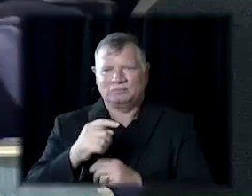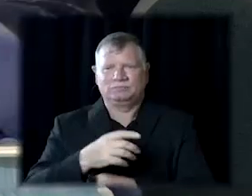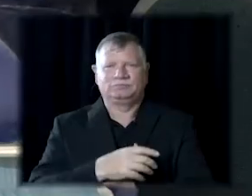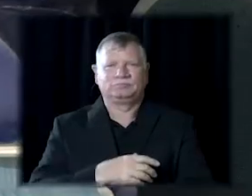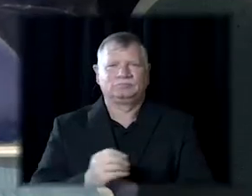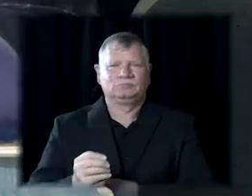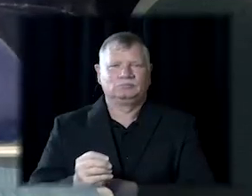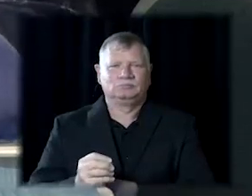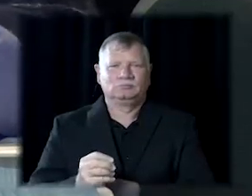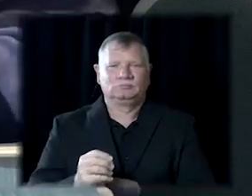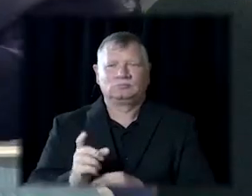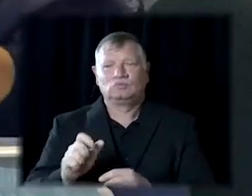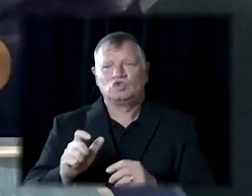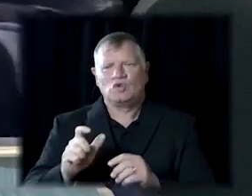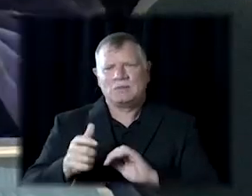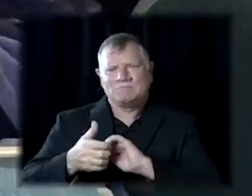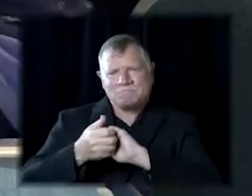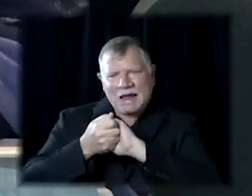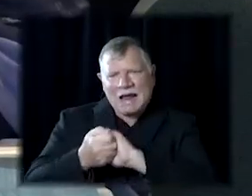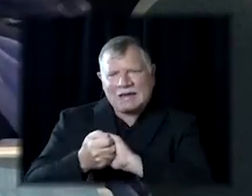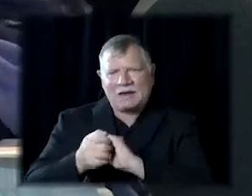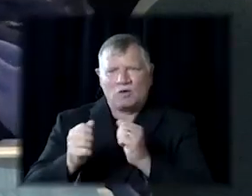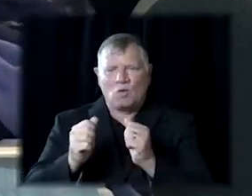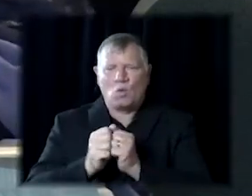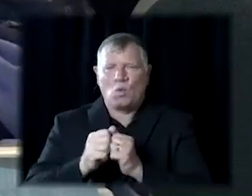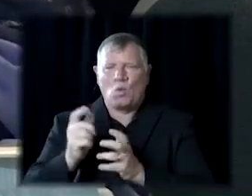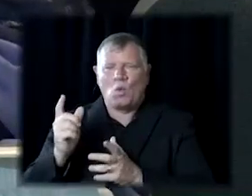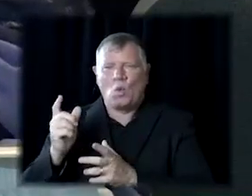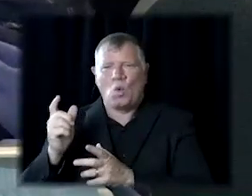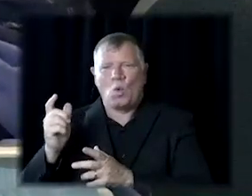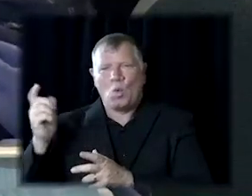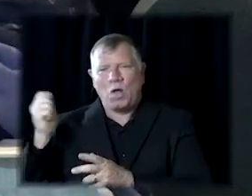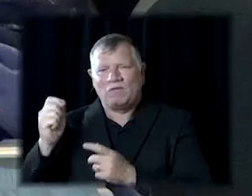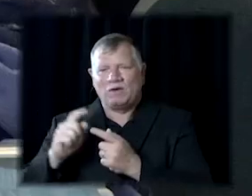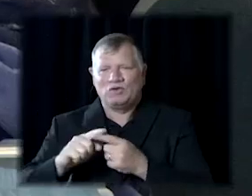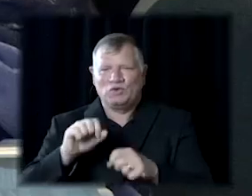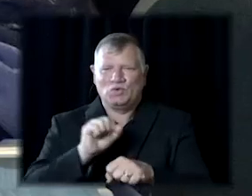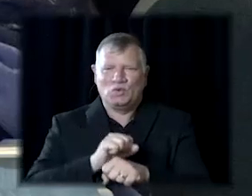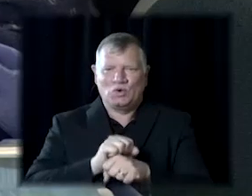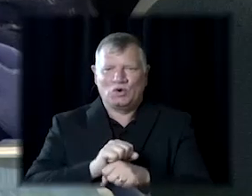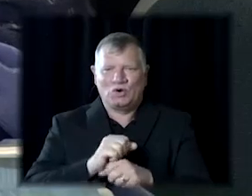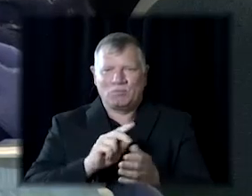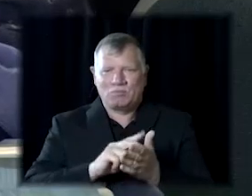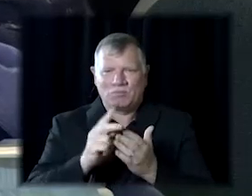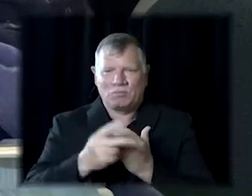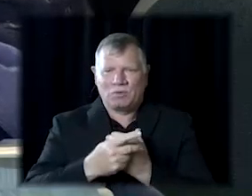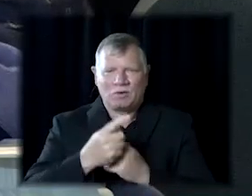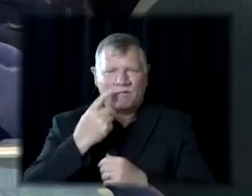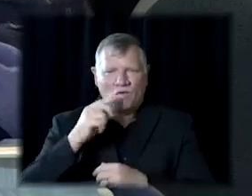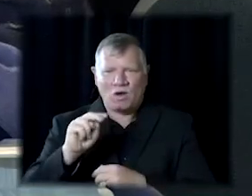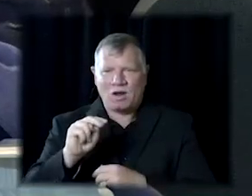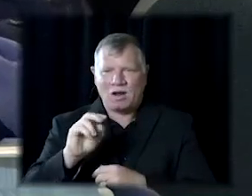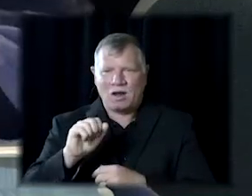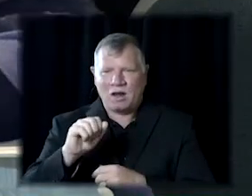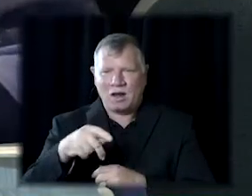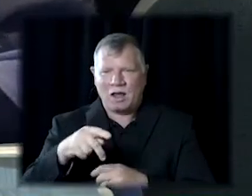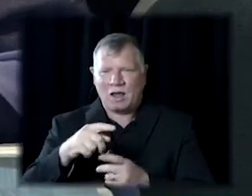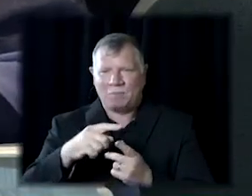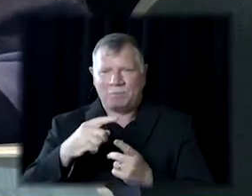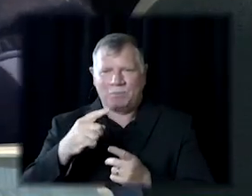supposed to work hand in hand, however, with a welfare to work program change that had to do with NAP with the food